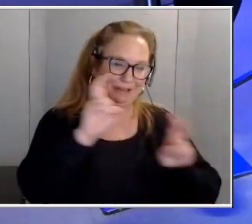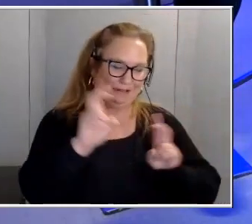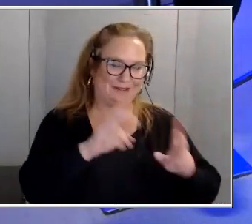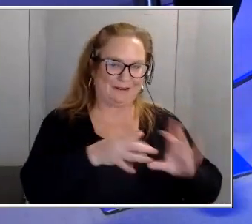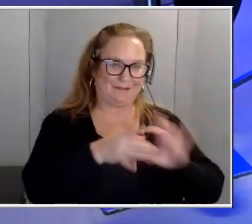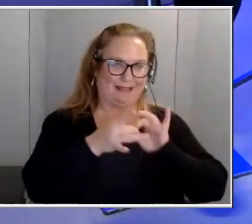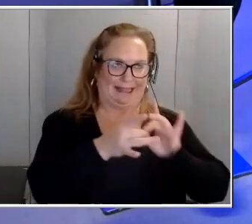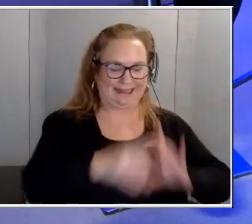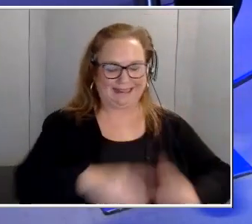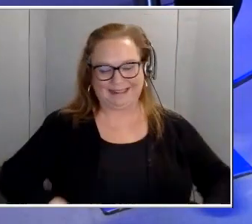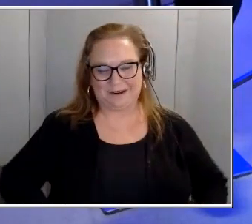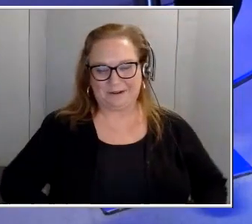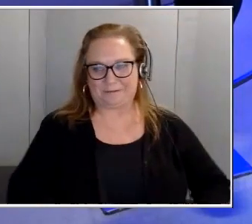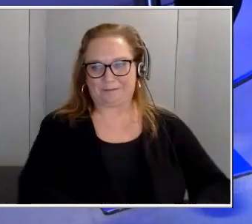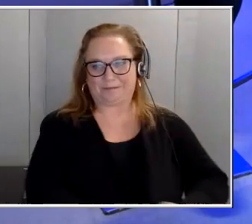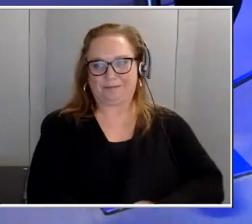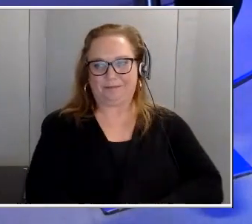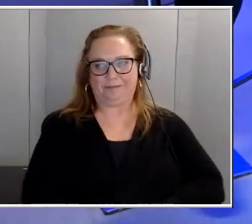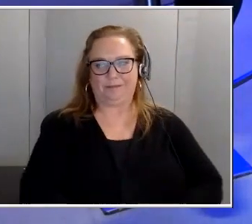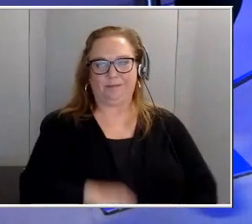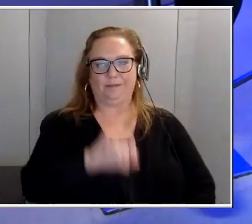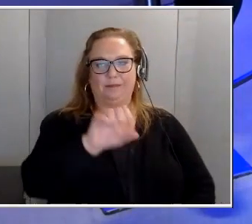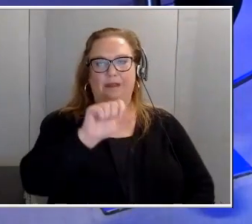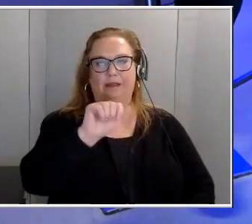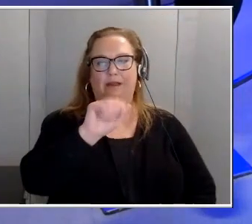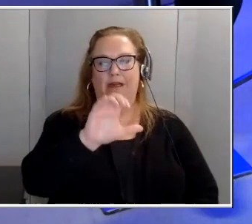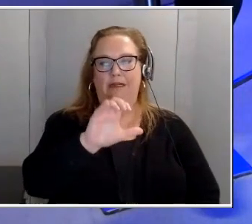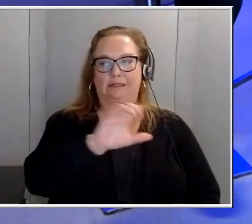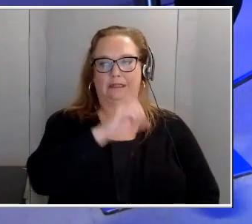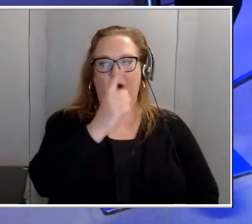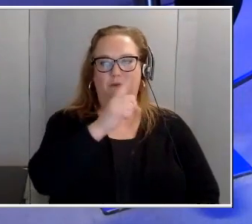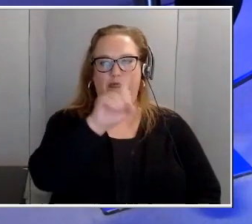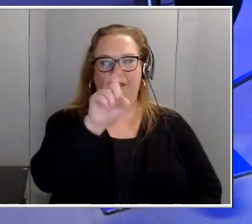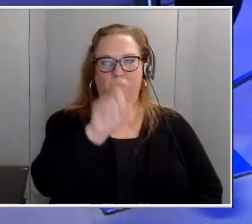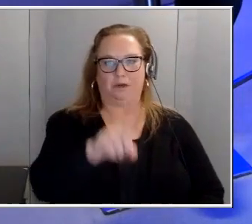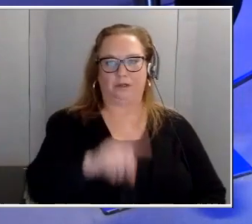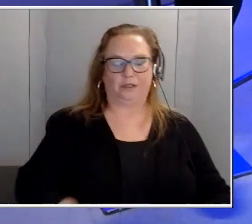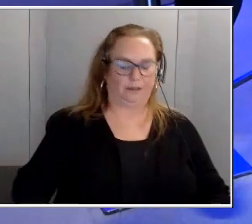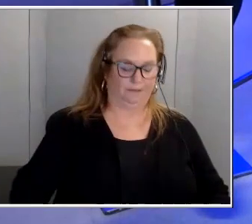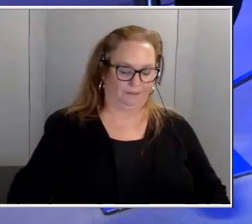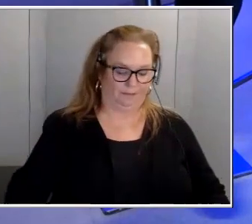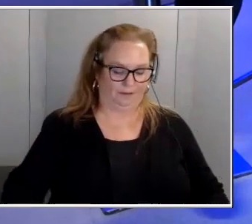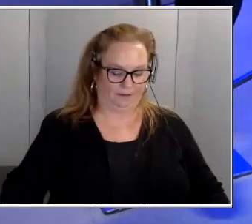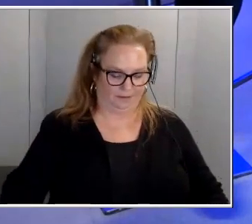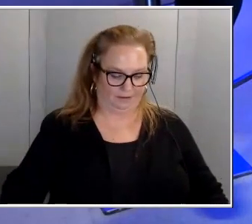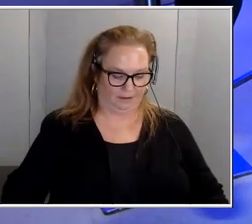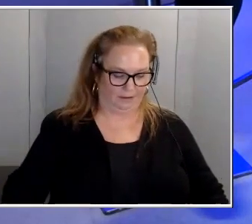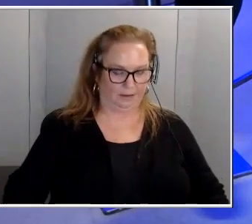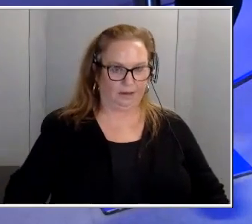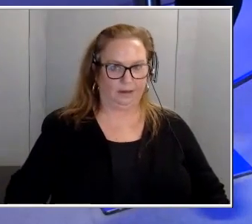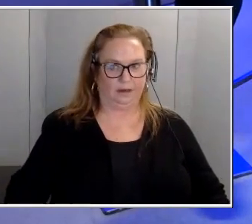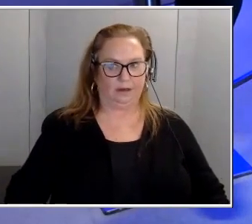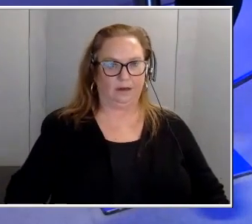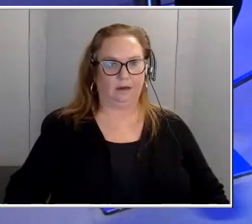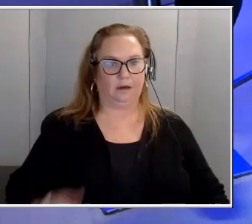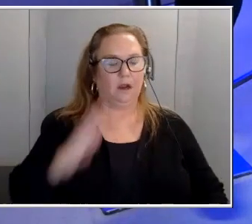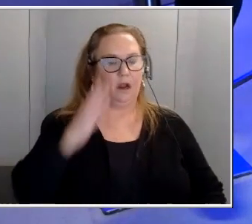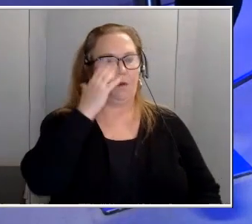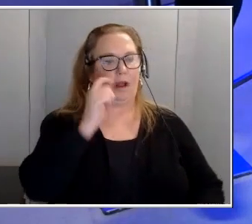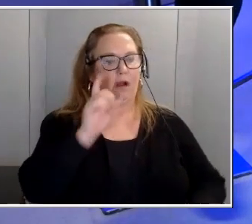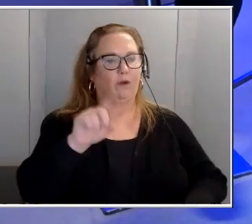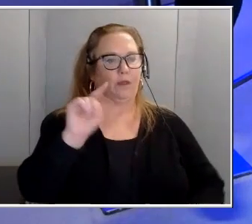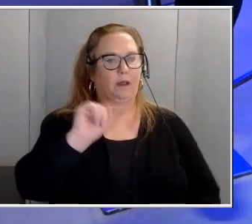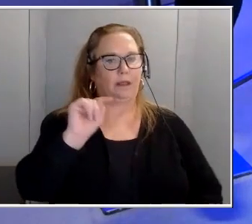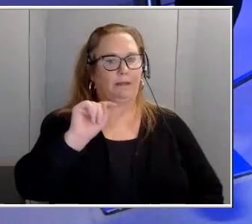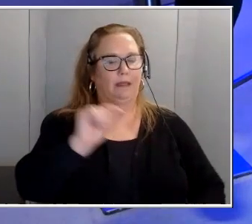I'm going to ask, I got to ask Isaac's question. He always has questions, so I got to get this one in. Okay. Question for our guests: why do I have to go to the bathroom after a